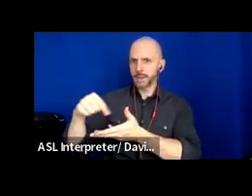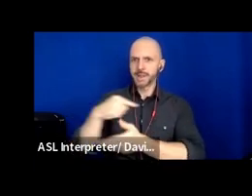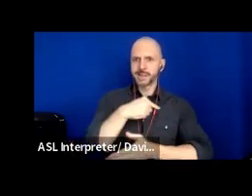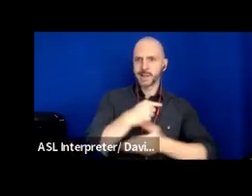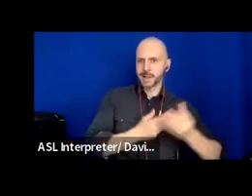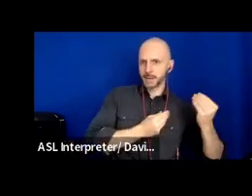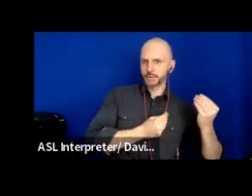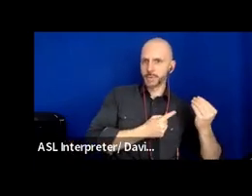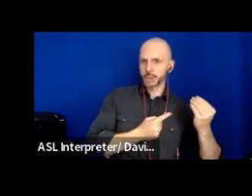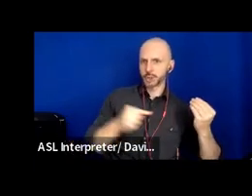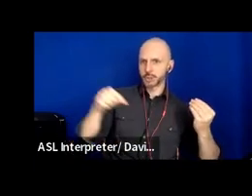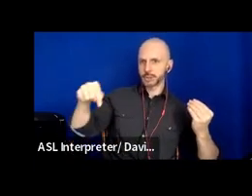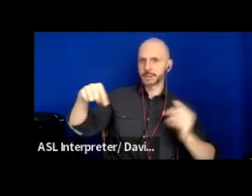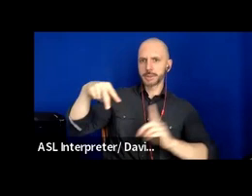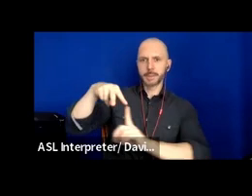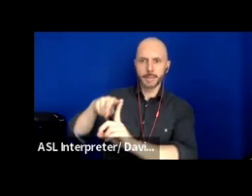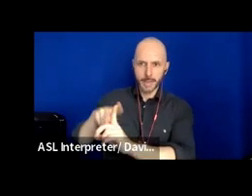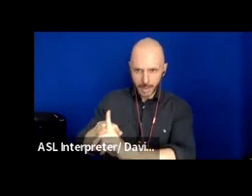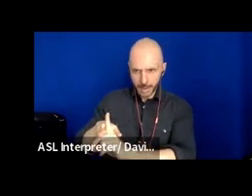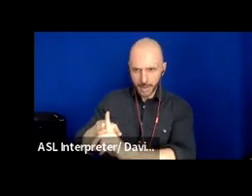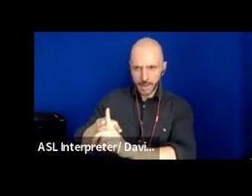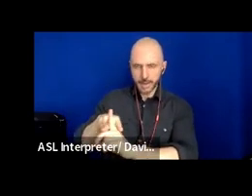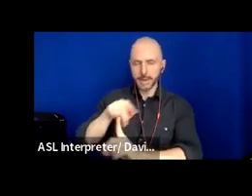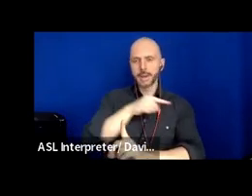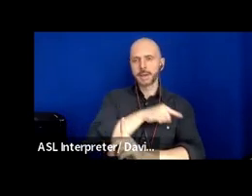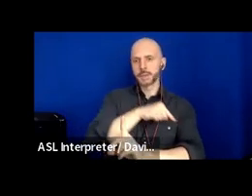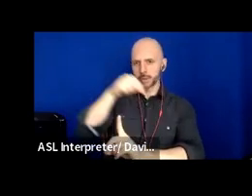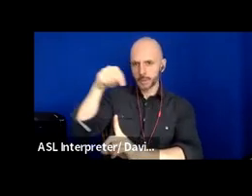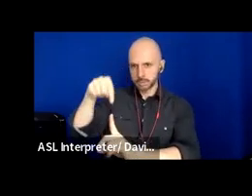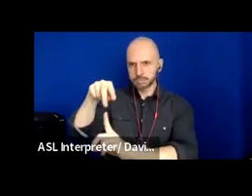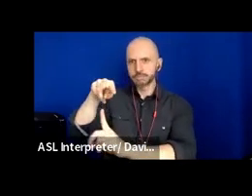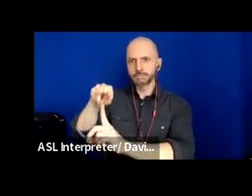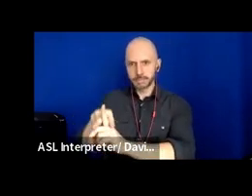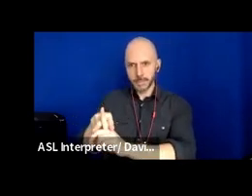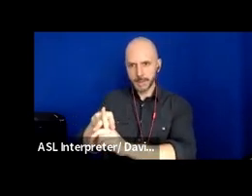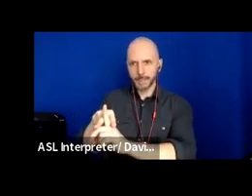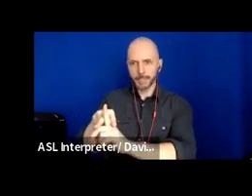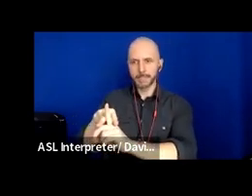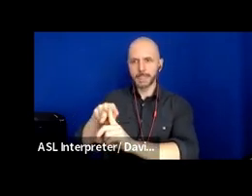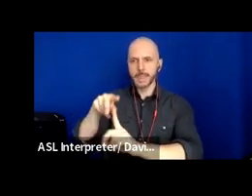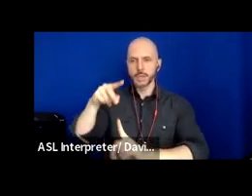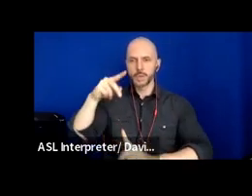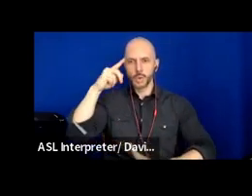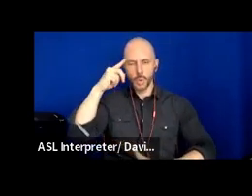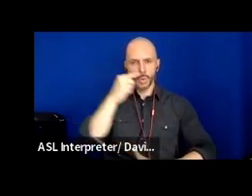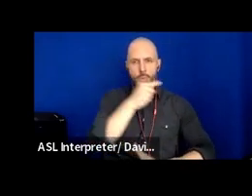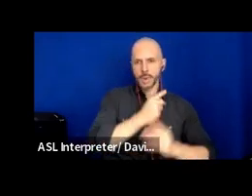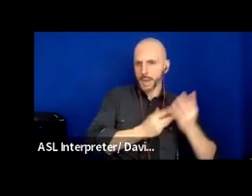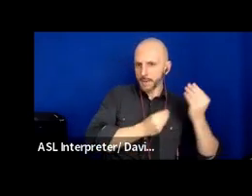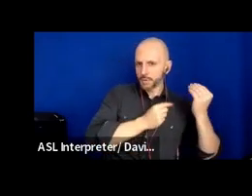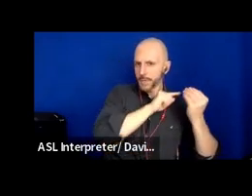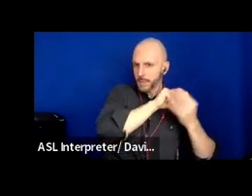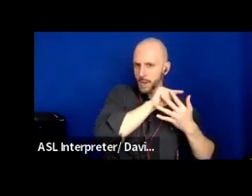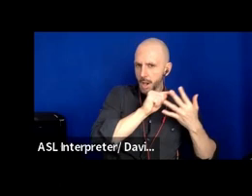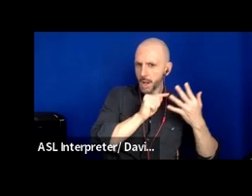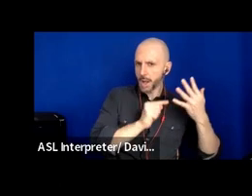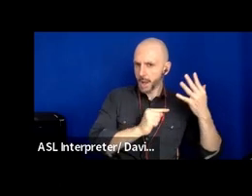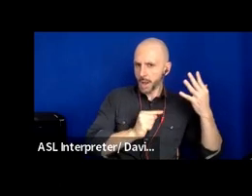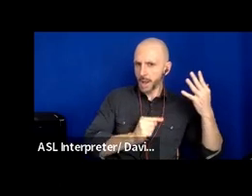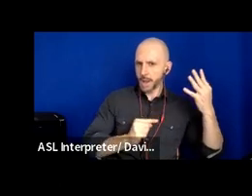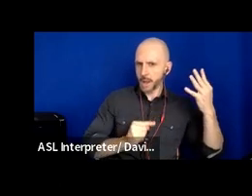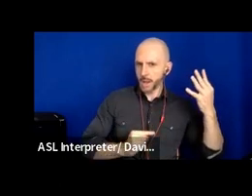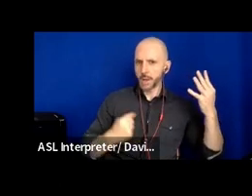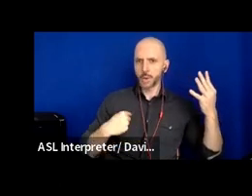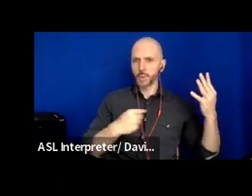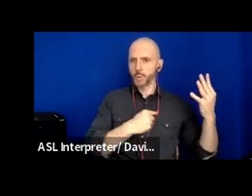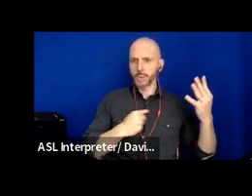you know, can occur. And then what are the things that we need to be mindful of or thoughtful of? And just to look at the examples where that communication